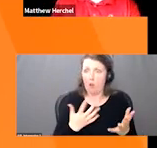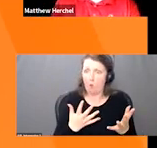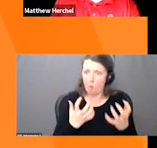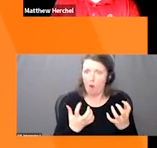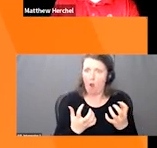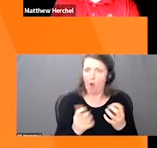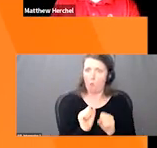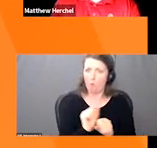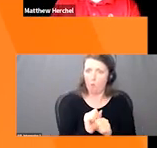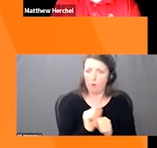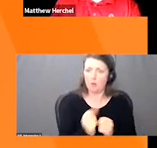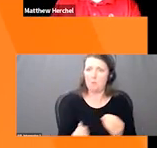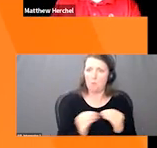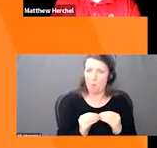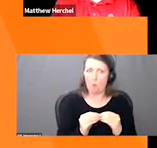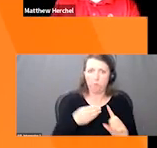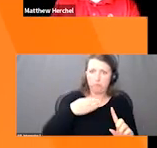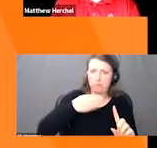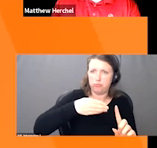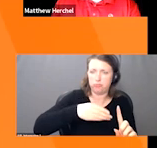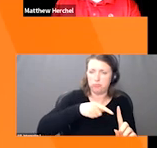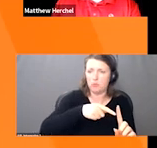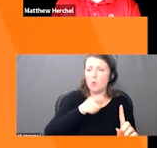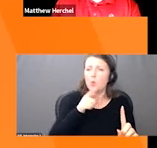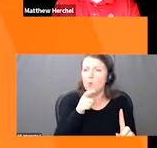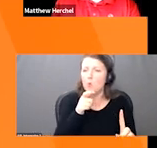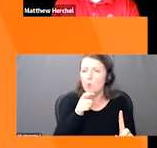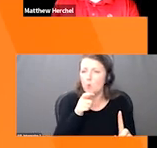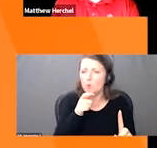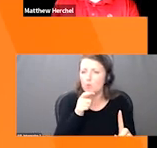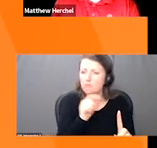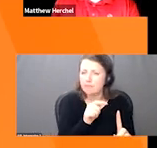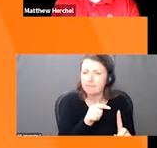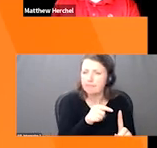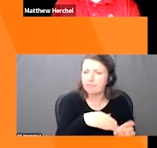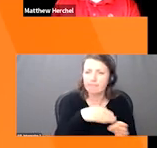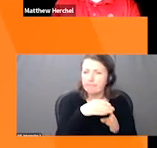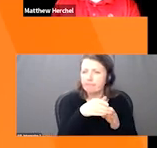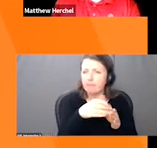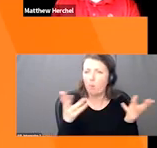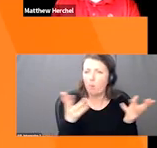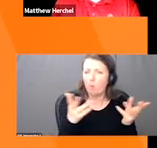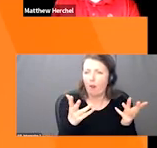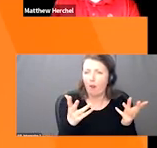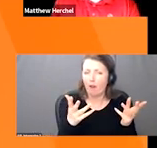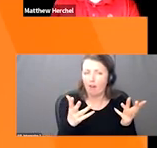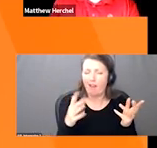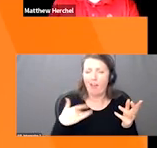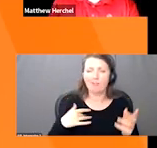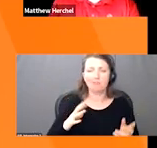with. And I'm going to use this as a live example. It's pretty cool.